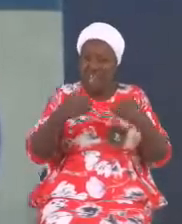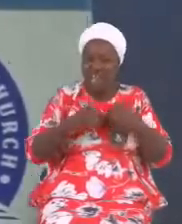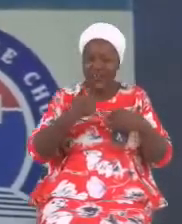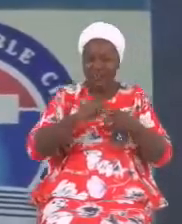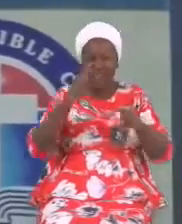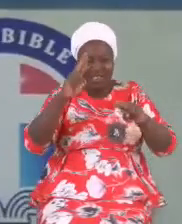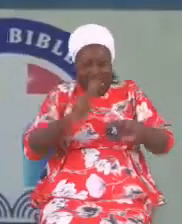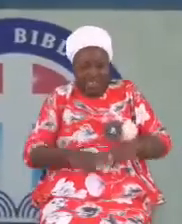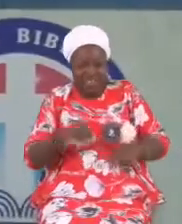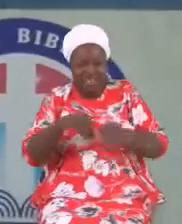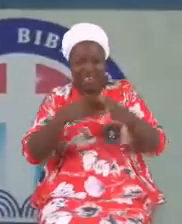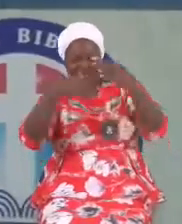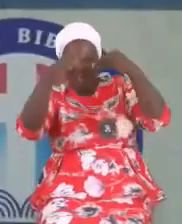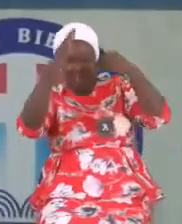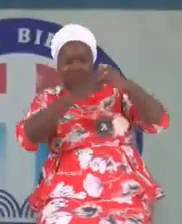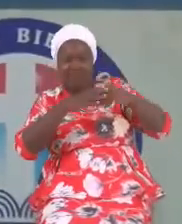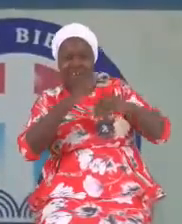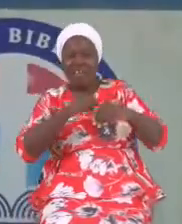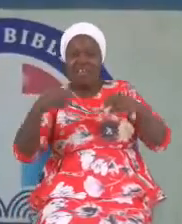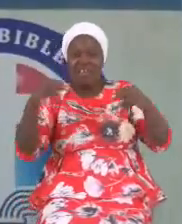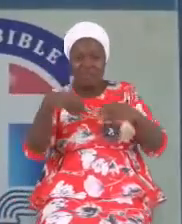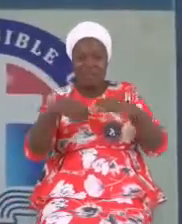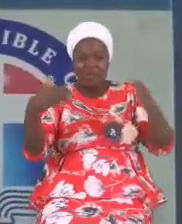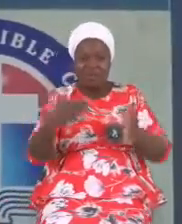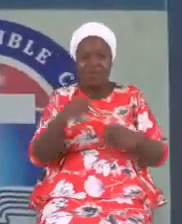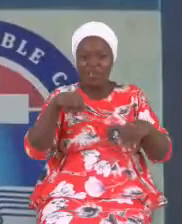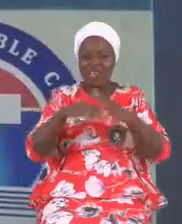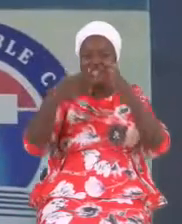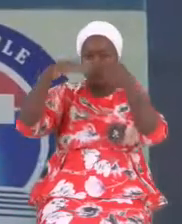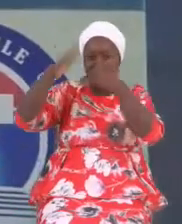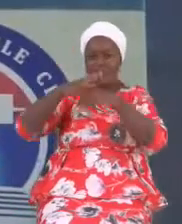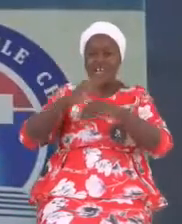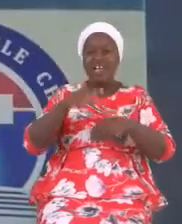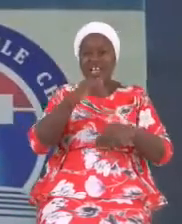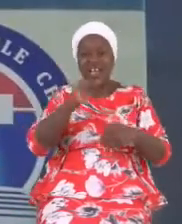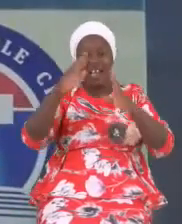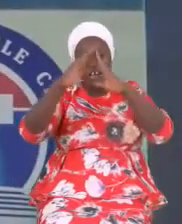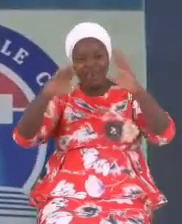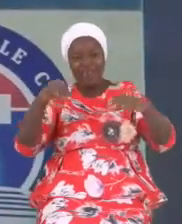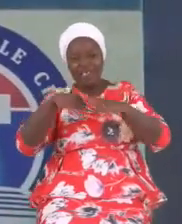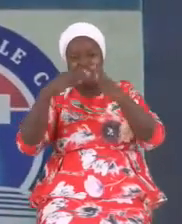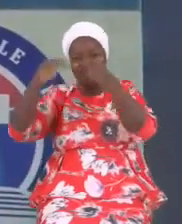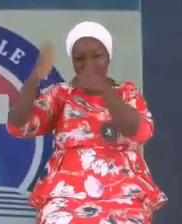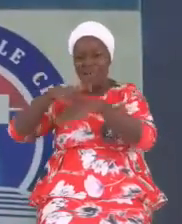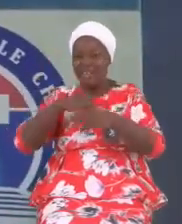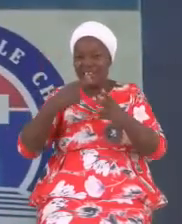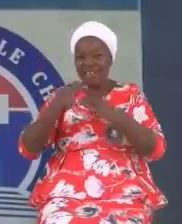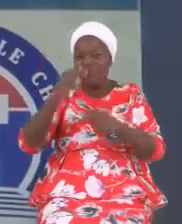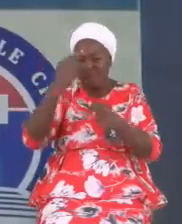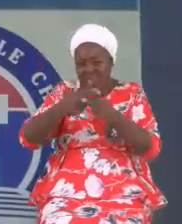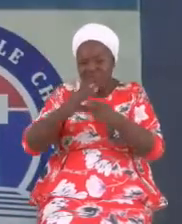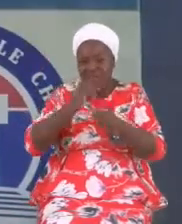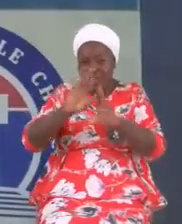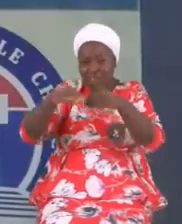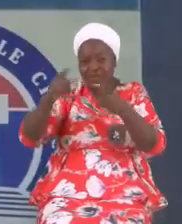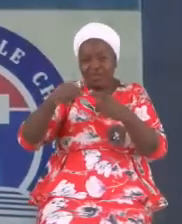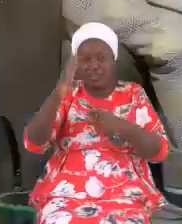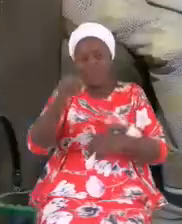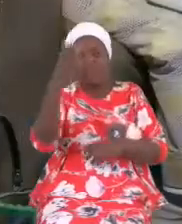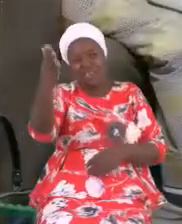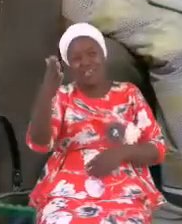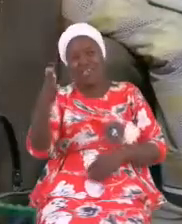room in heaven, a house in heaven, and then your name already would have been in the register. Are you going